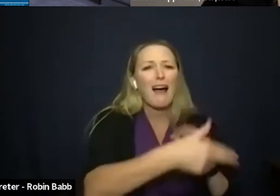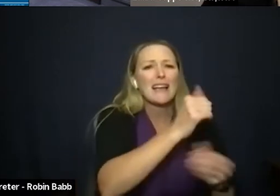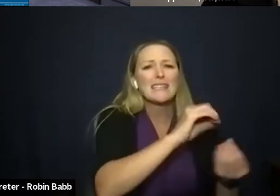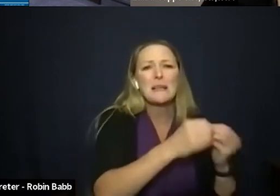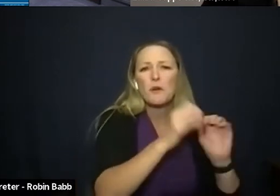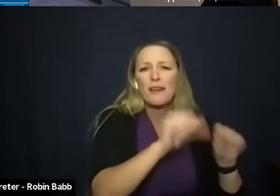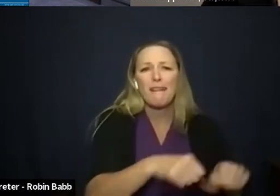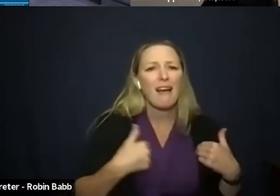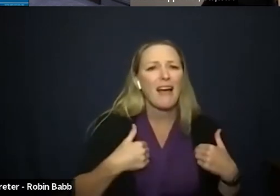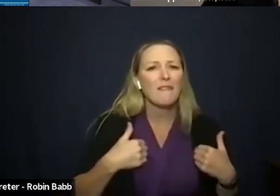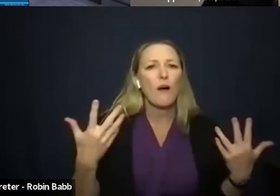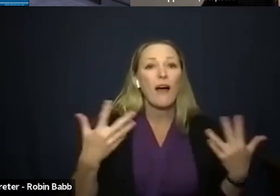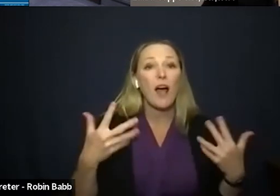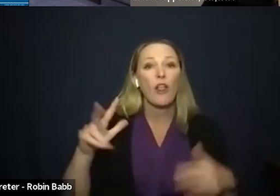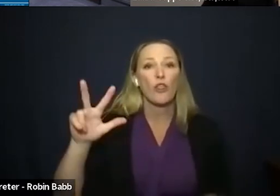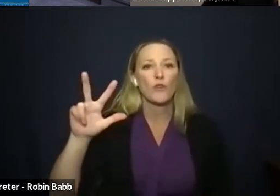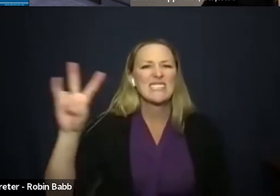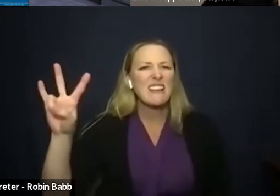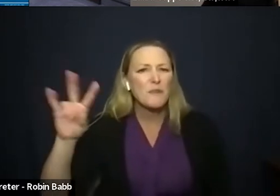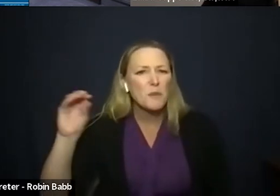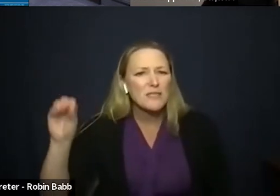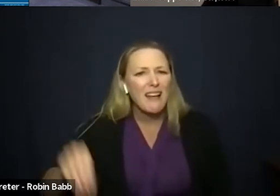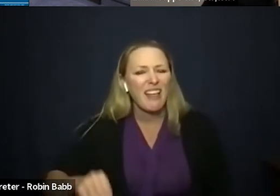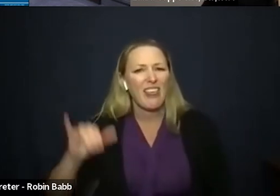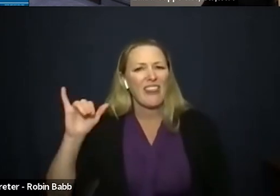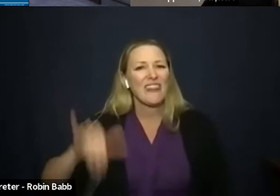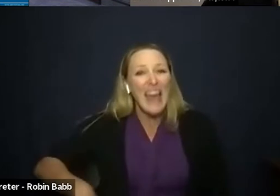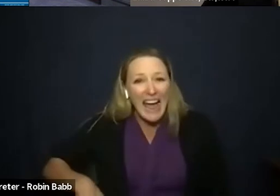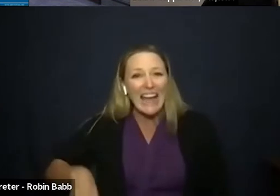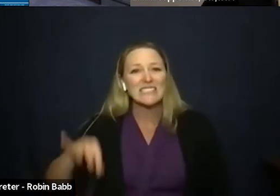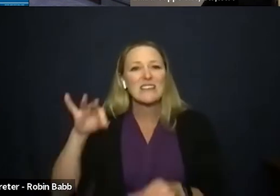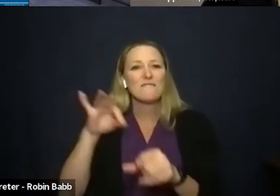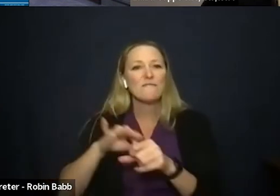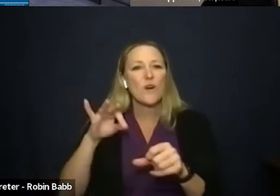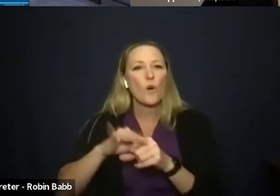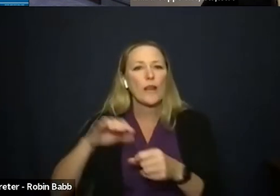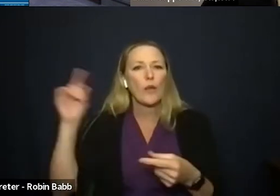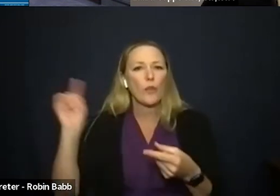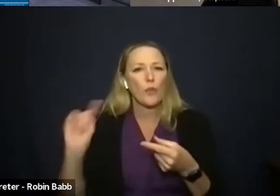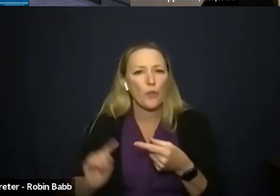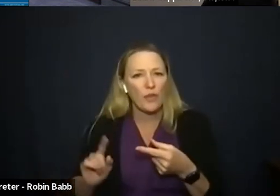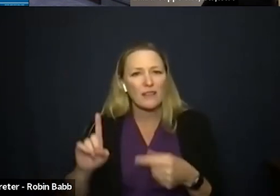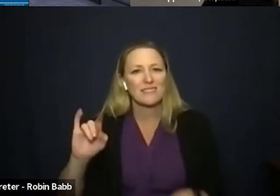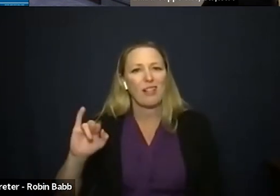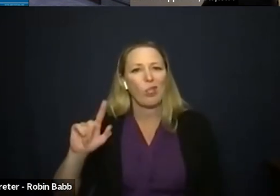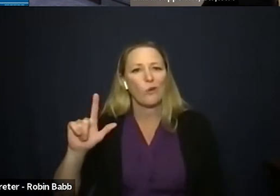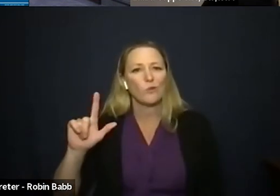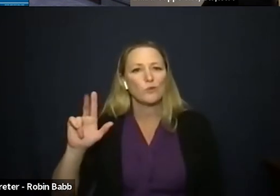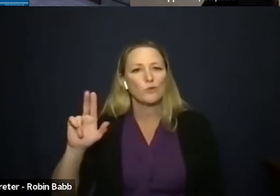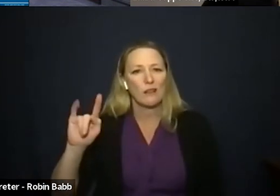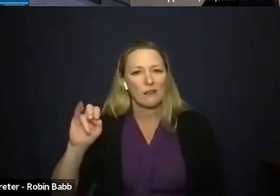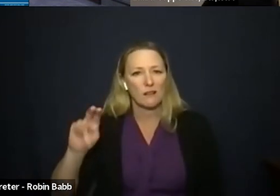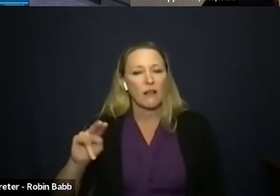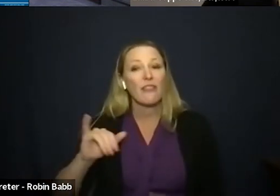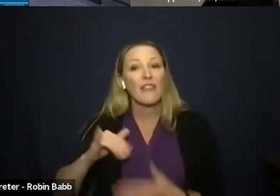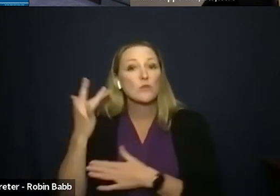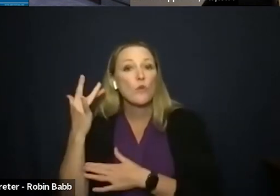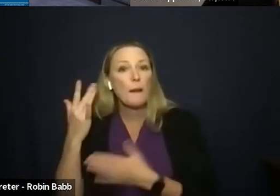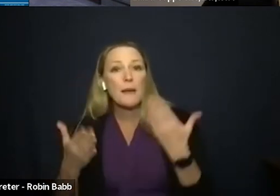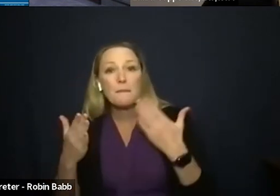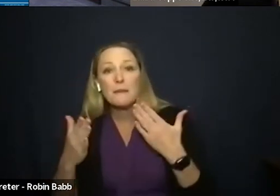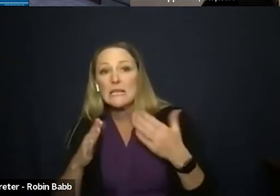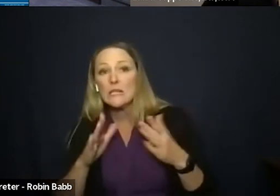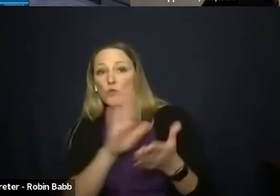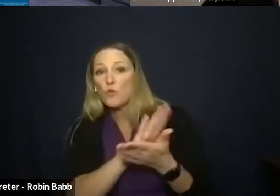is 37. that is voting dilution and that is why the school district would look at potentially getting sued if